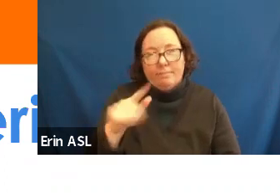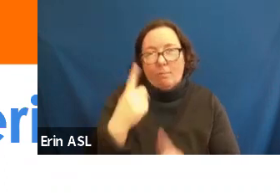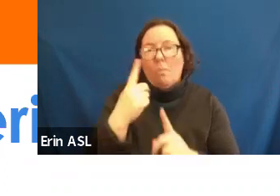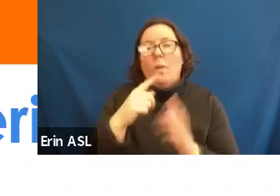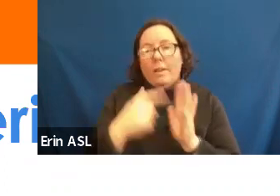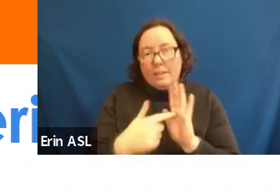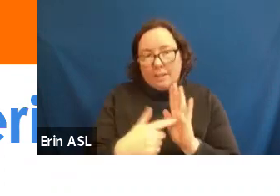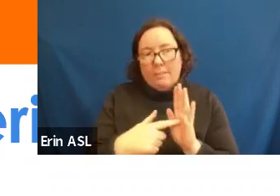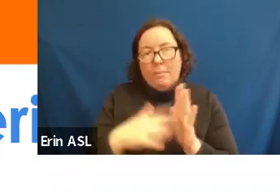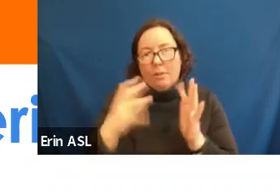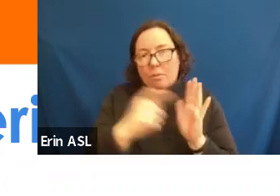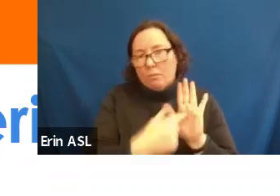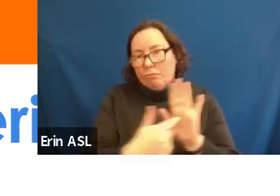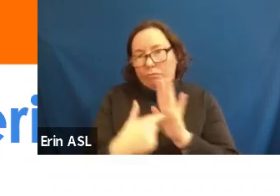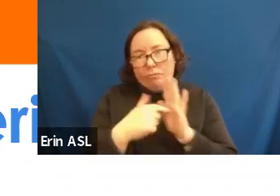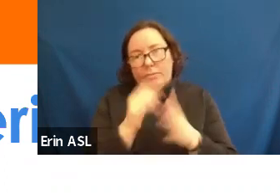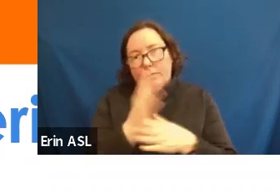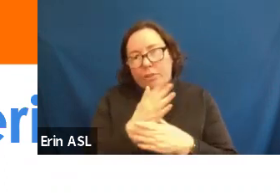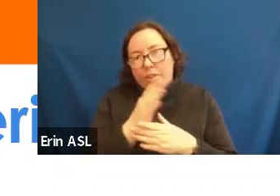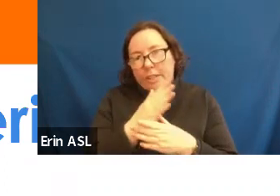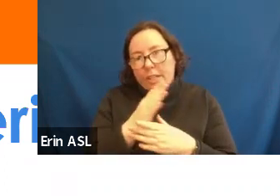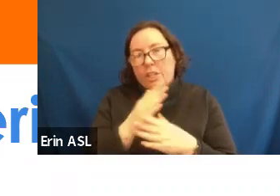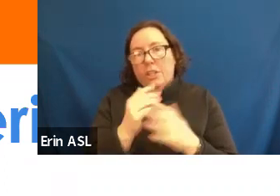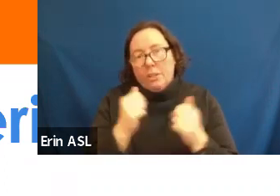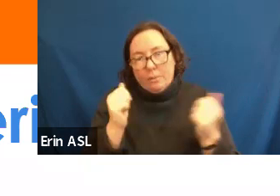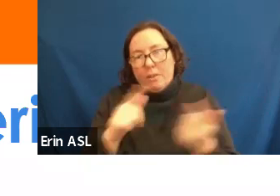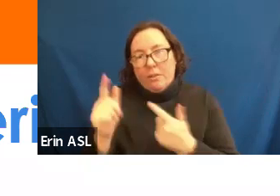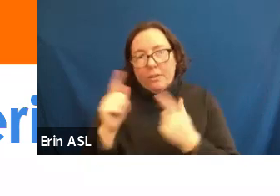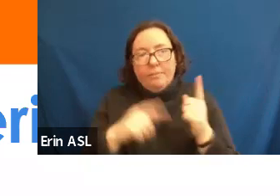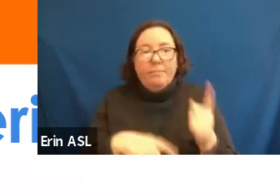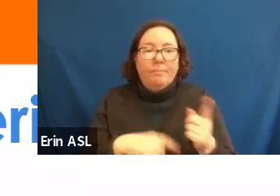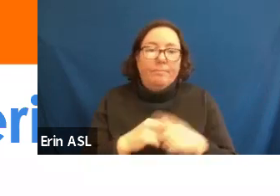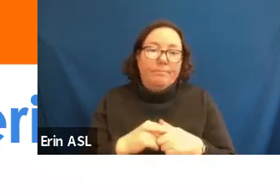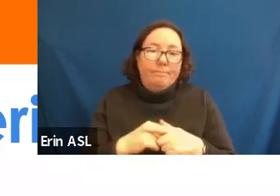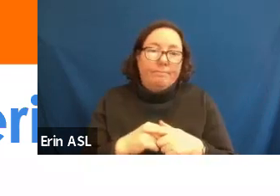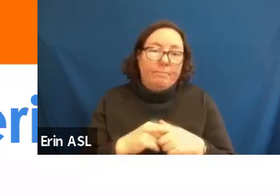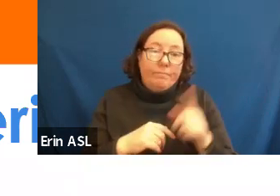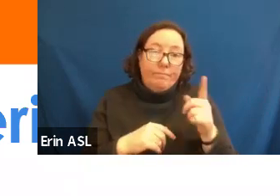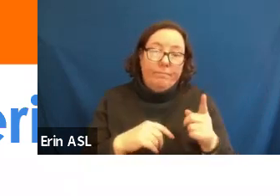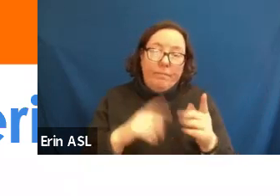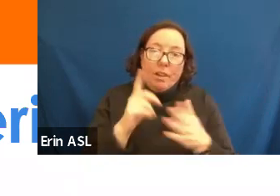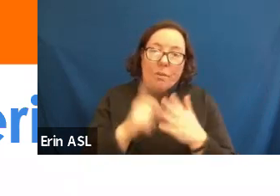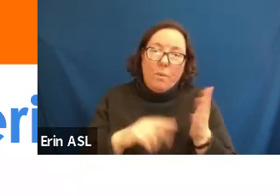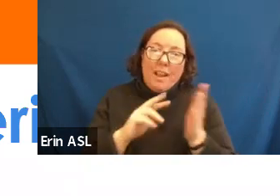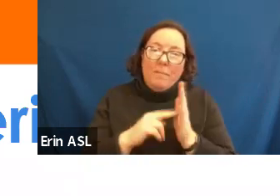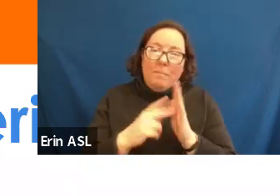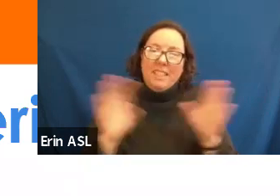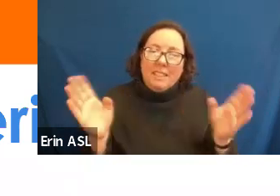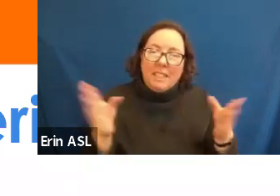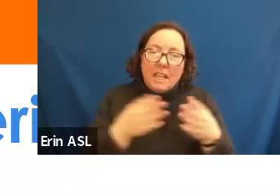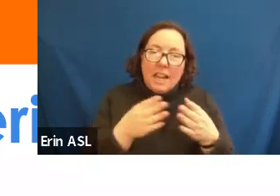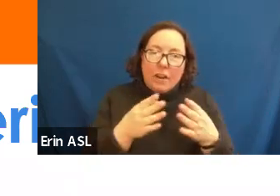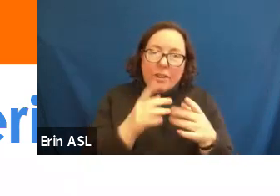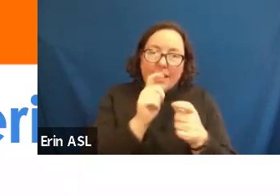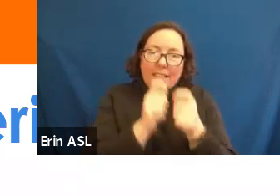example that we want to share with you at this time. To help describe what a narrowly tailored